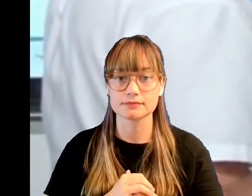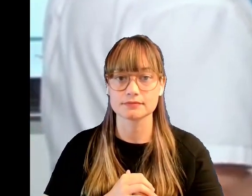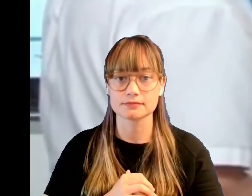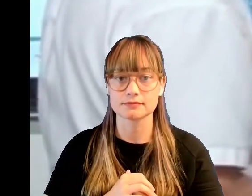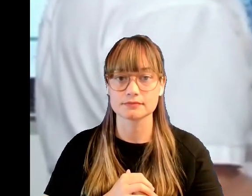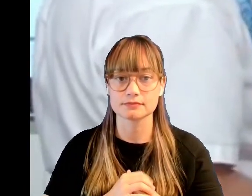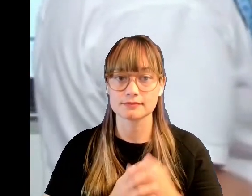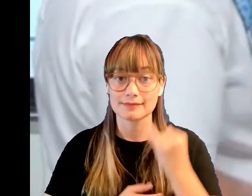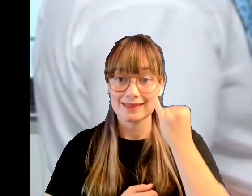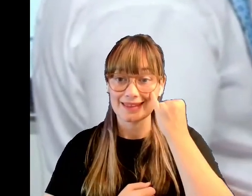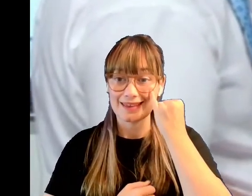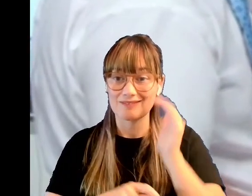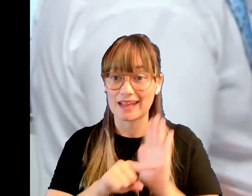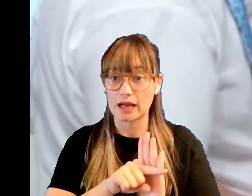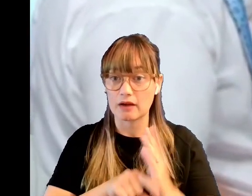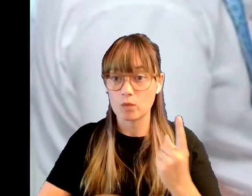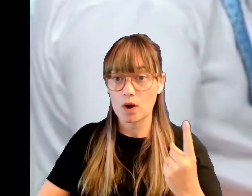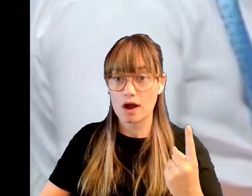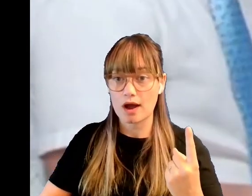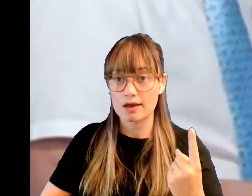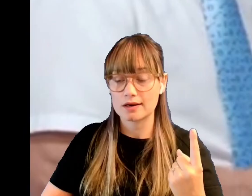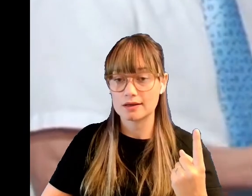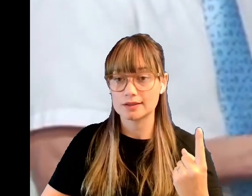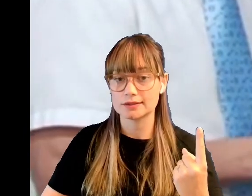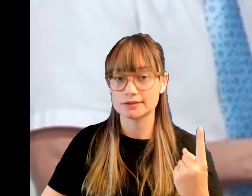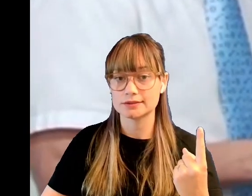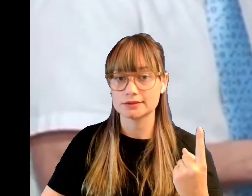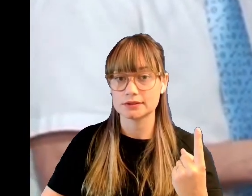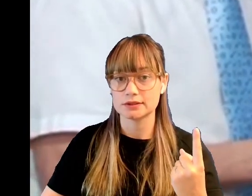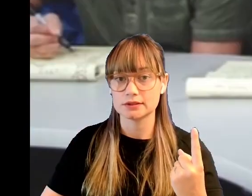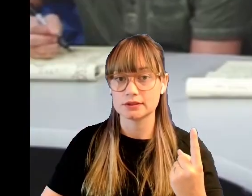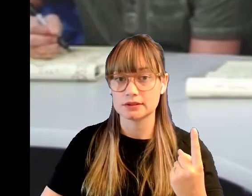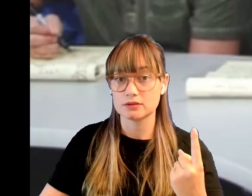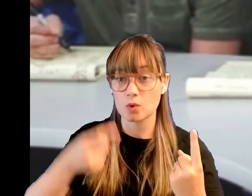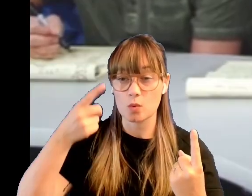Becca, if you put -1 in there for x, you have 2 to the -1.